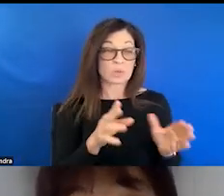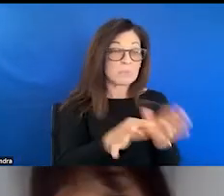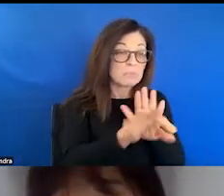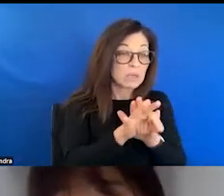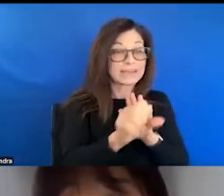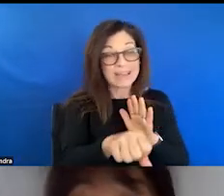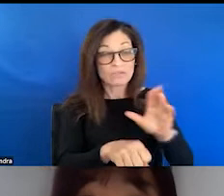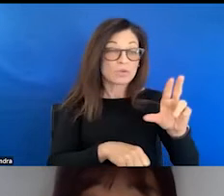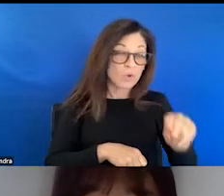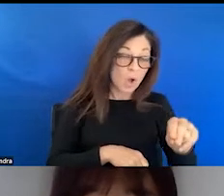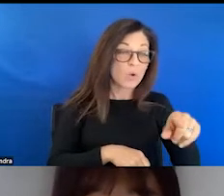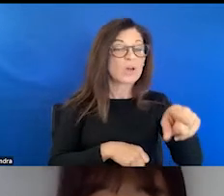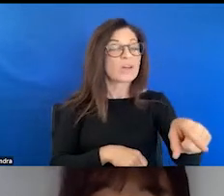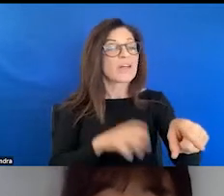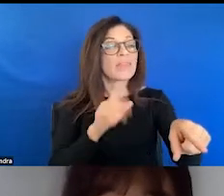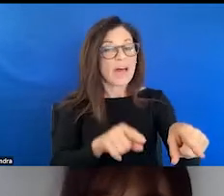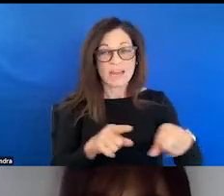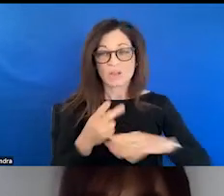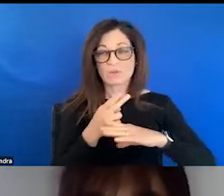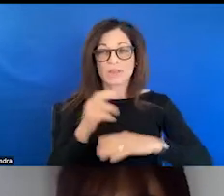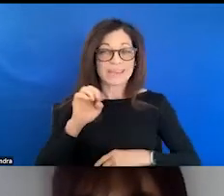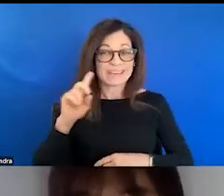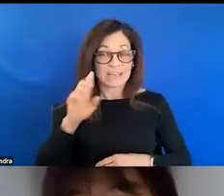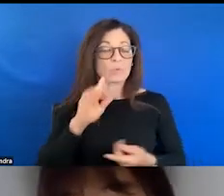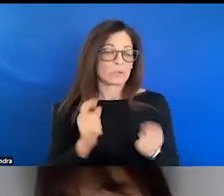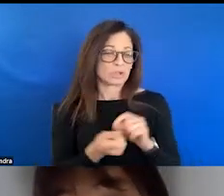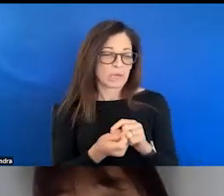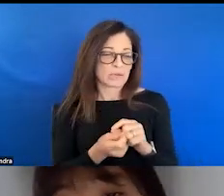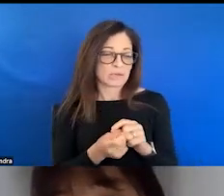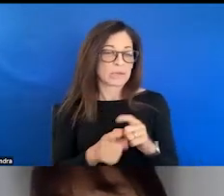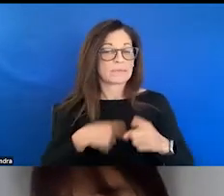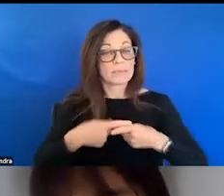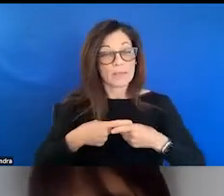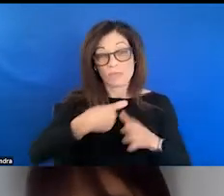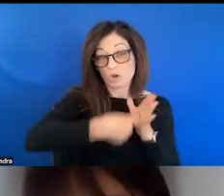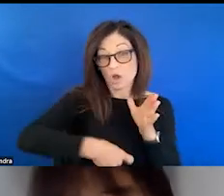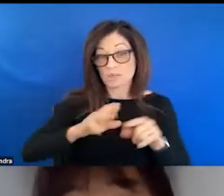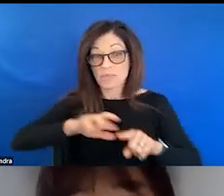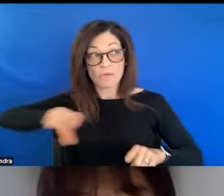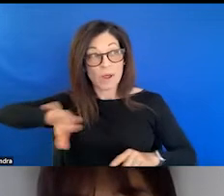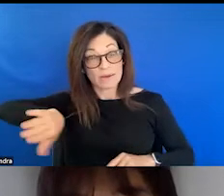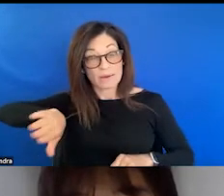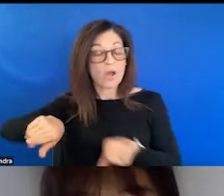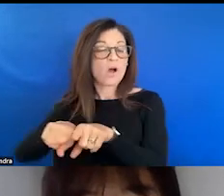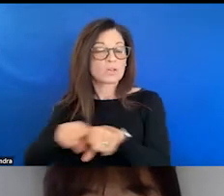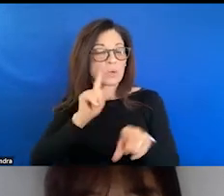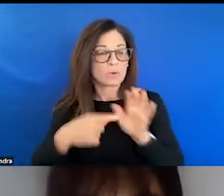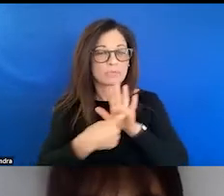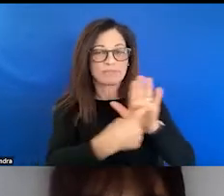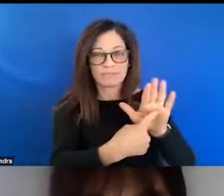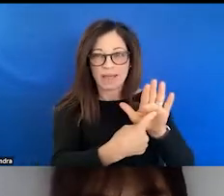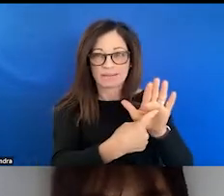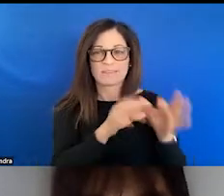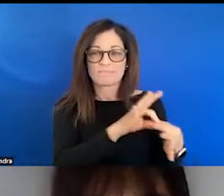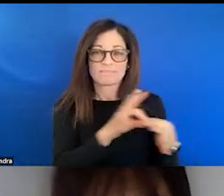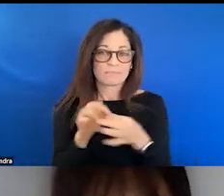the utilization of ED will change, and then the cost on the right-hand side will also reflect